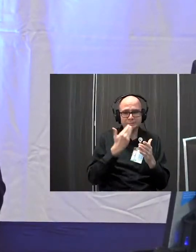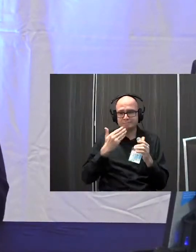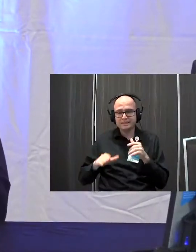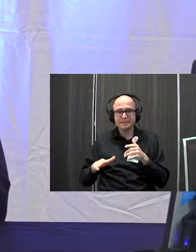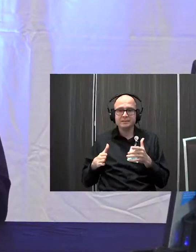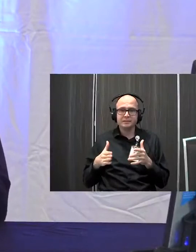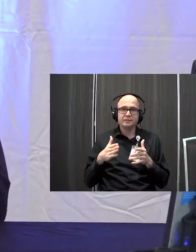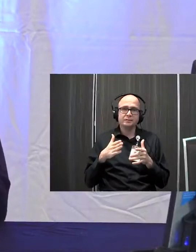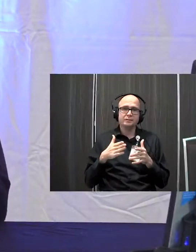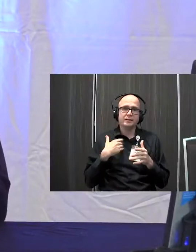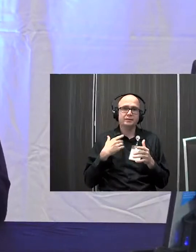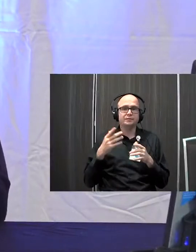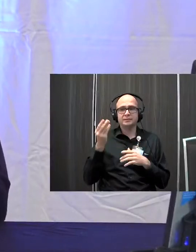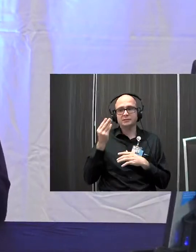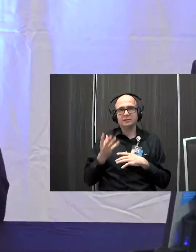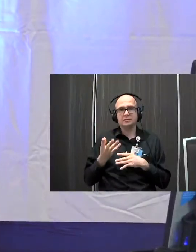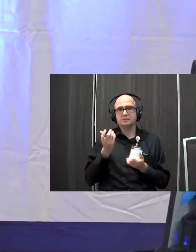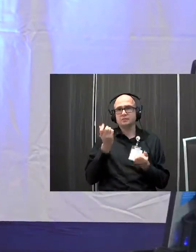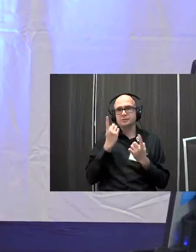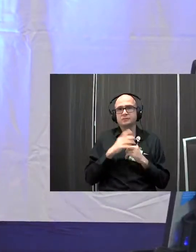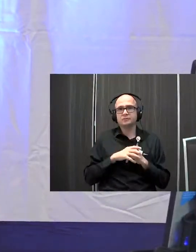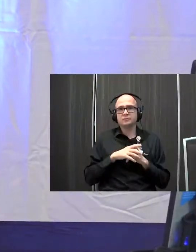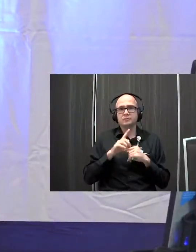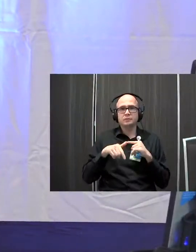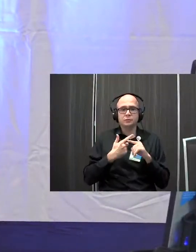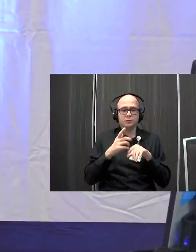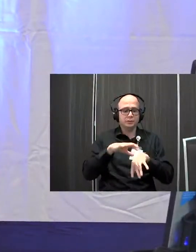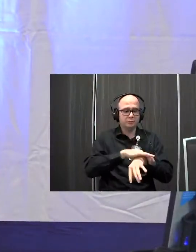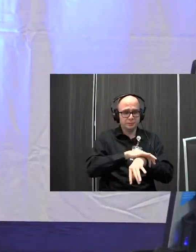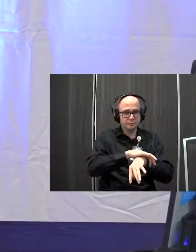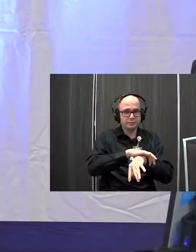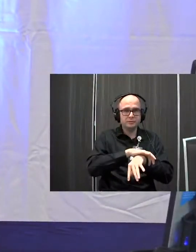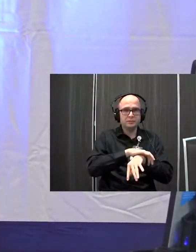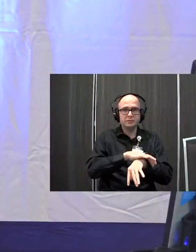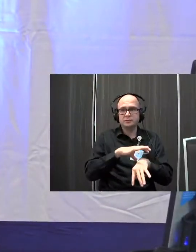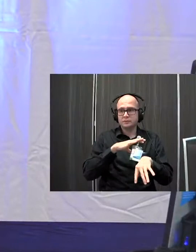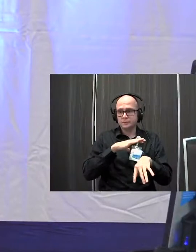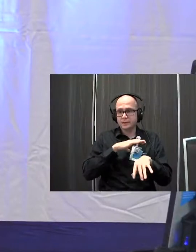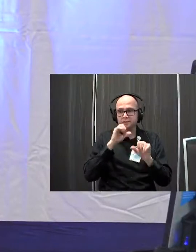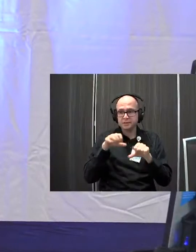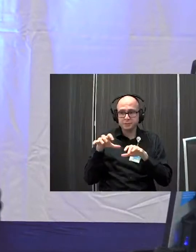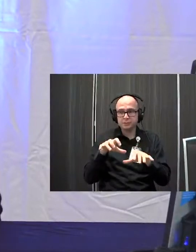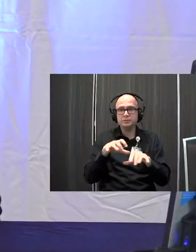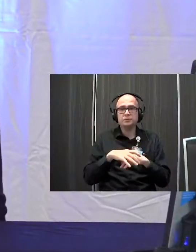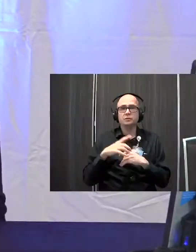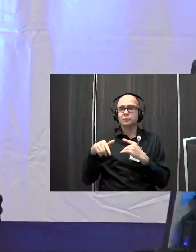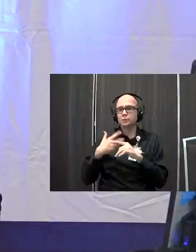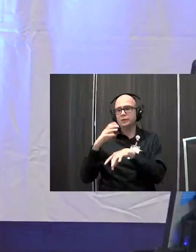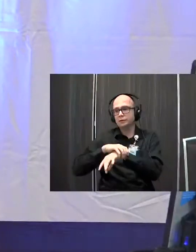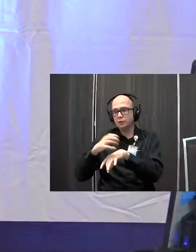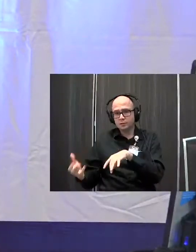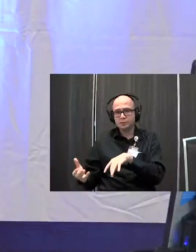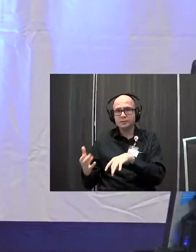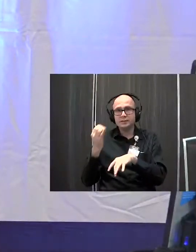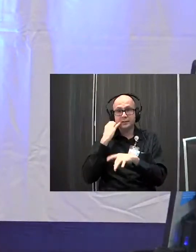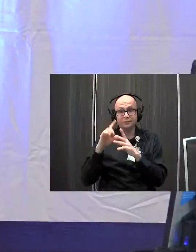we give them some sort of a signal to help them understand. Like, when you have this bracelet on, that's fine and you can do it. And when we take it off, if you